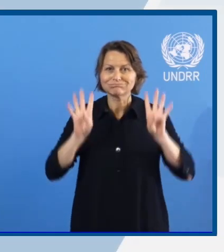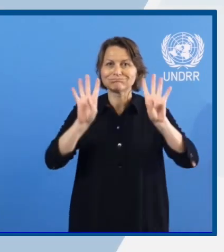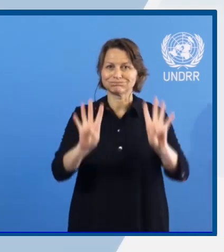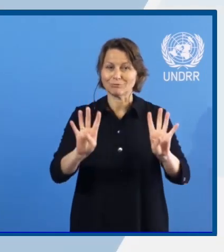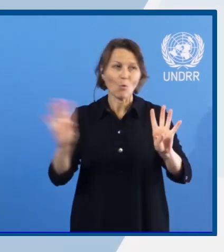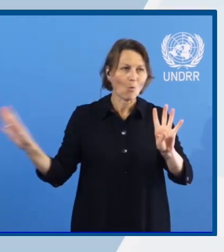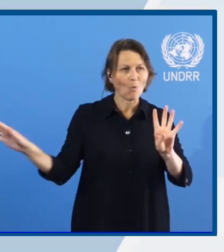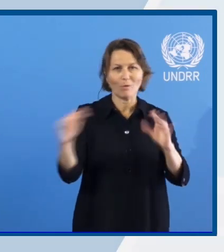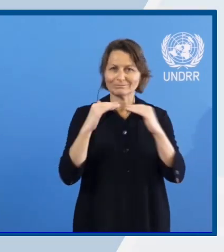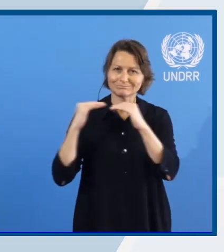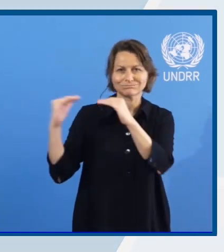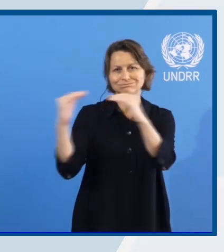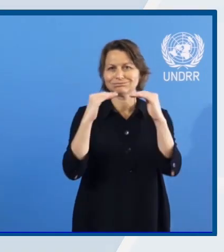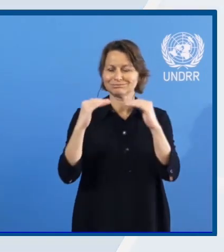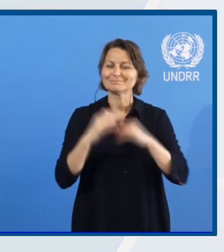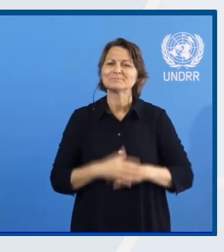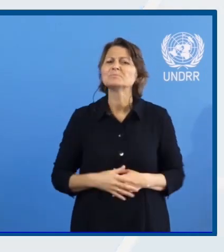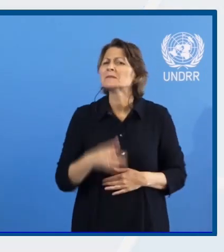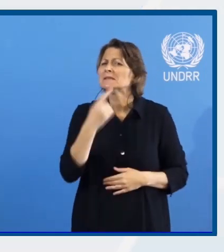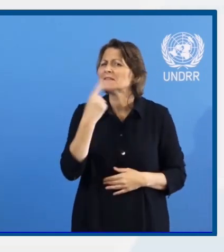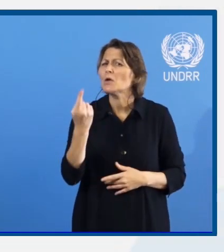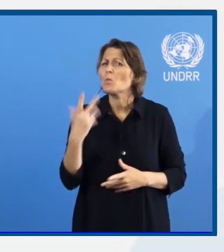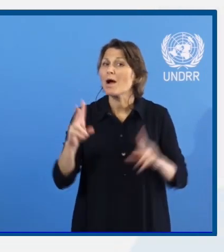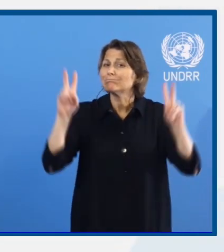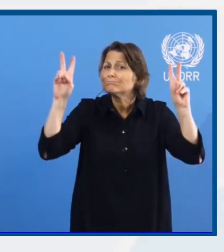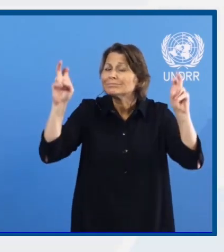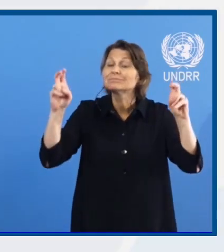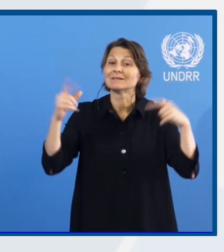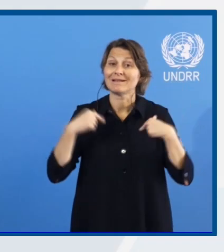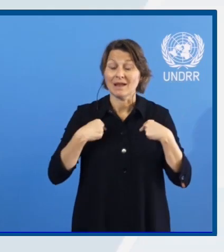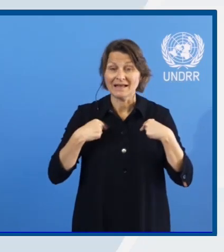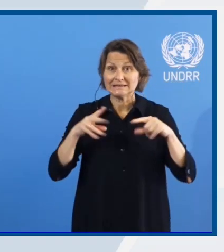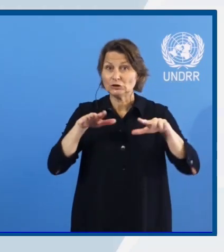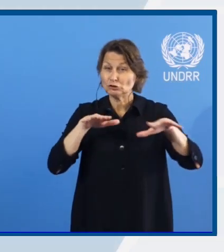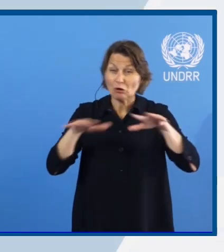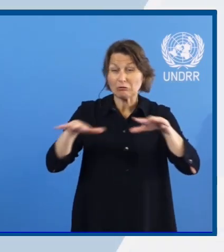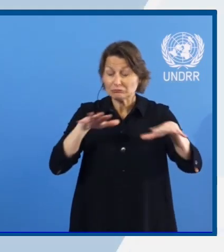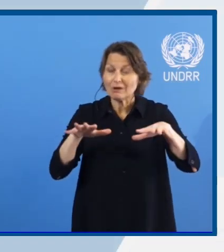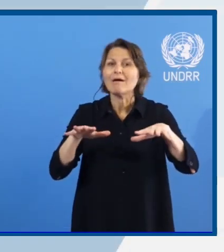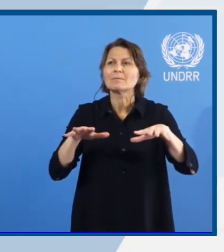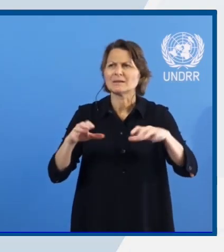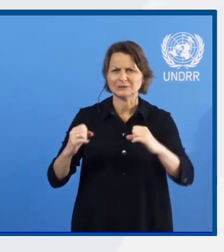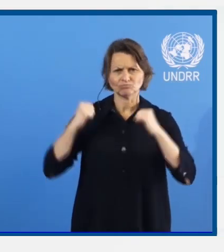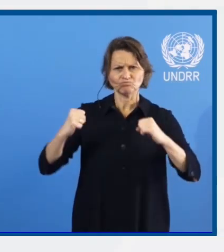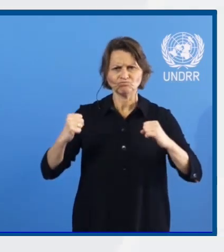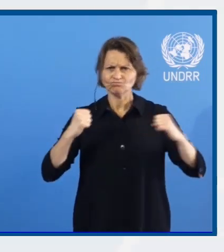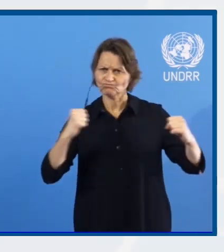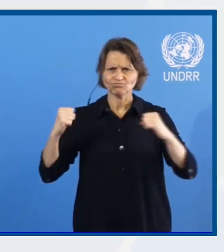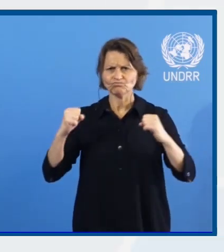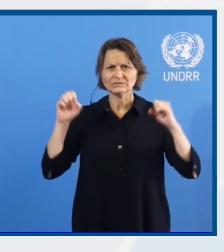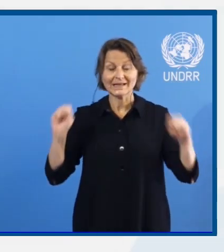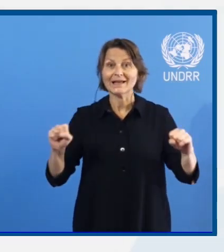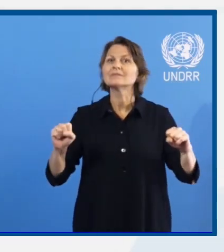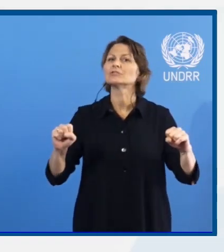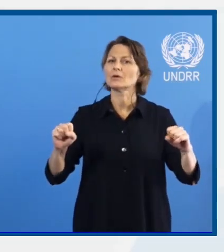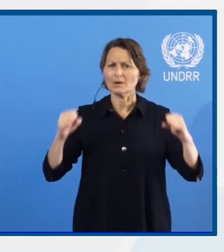includes. You mentioned resilience to shocks is key to achieving sustainable development. Absolutely. In